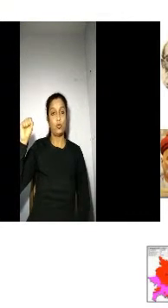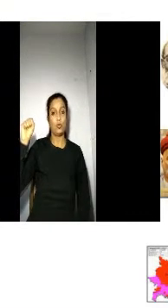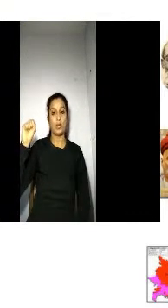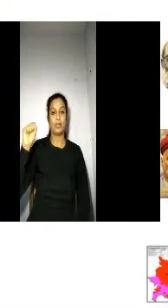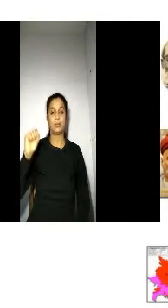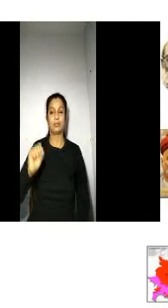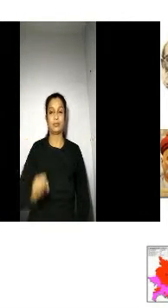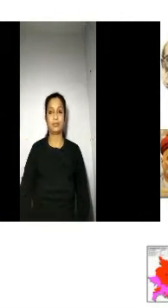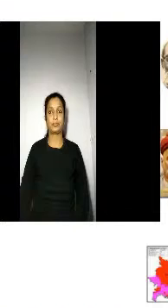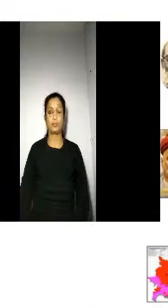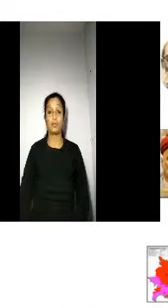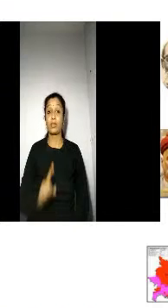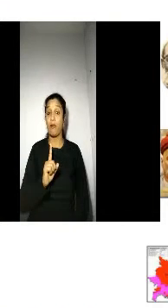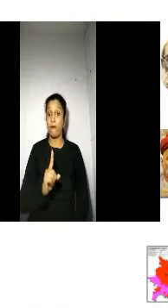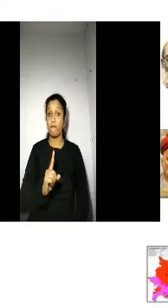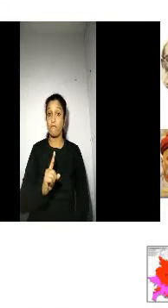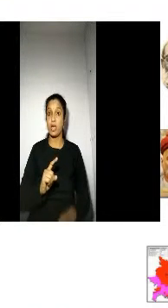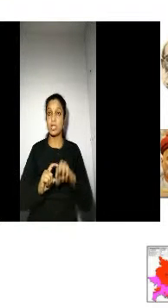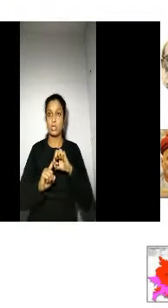Question 1,